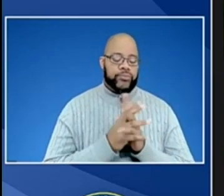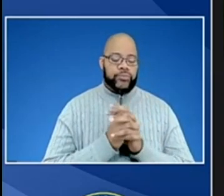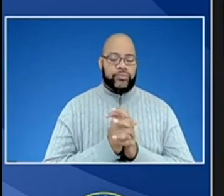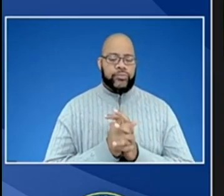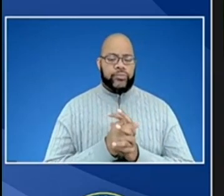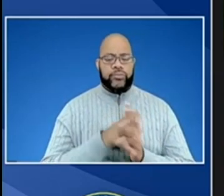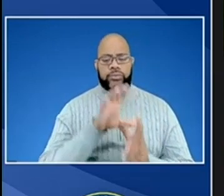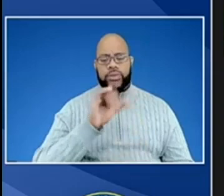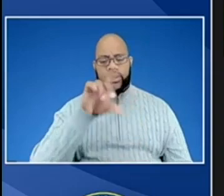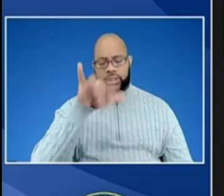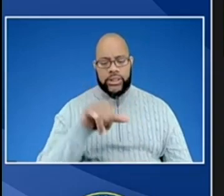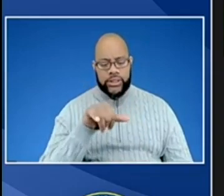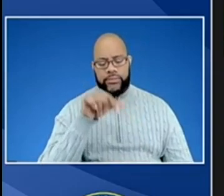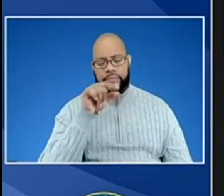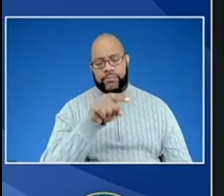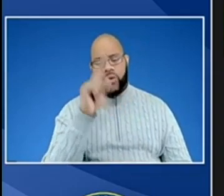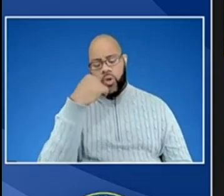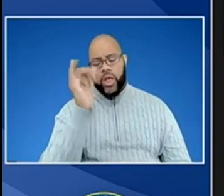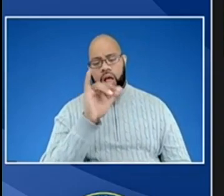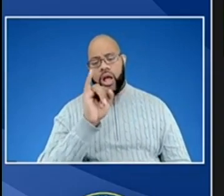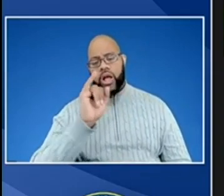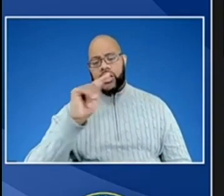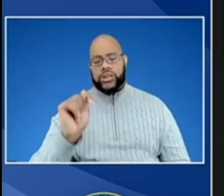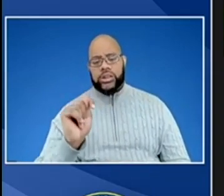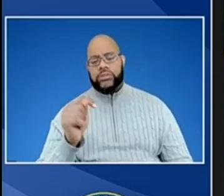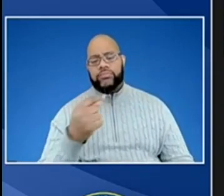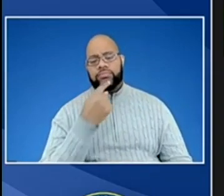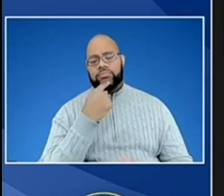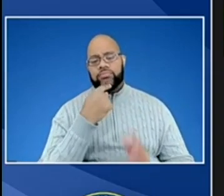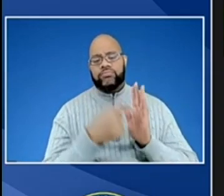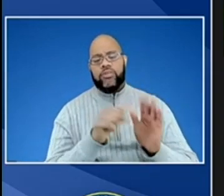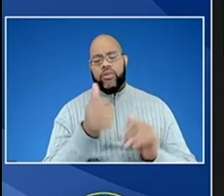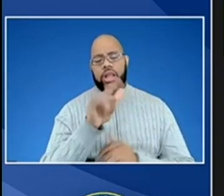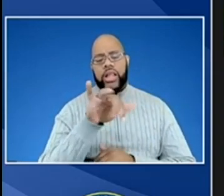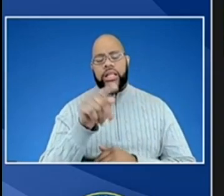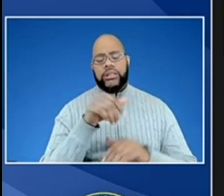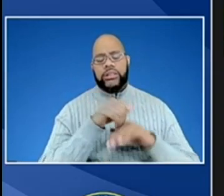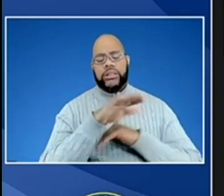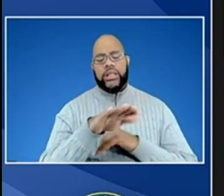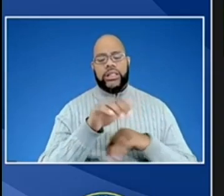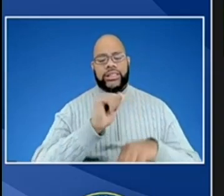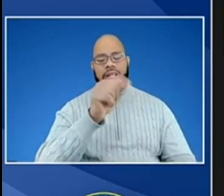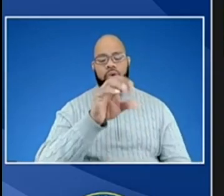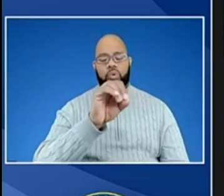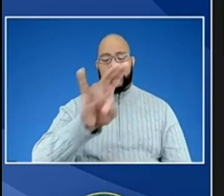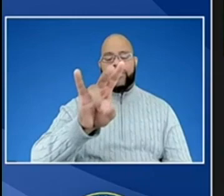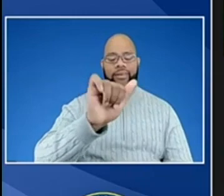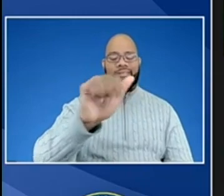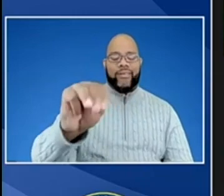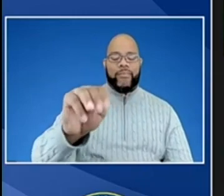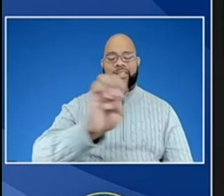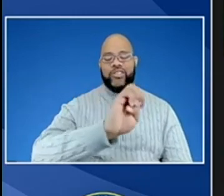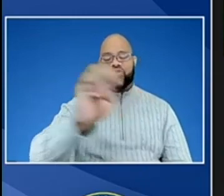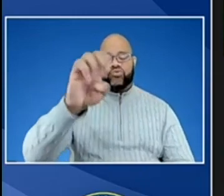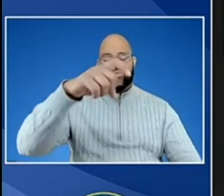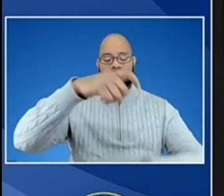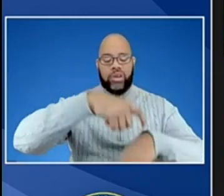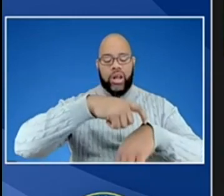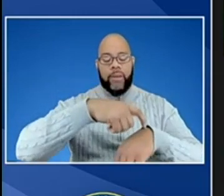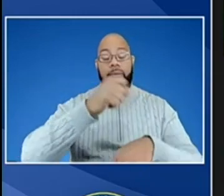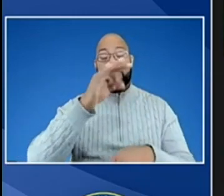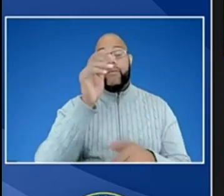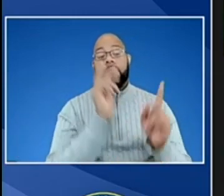Cindy, they looks like IT indicated another link was sent at 10:07 a.m. Eastern. So okay. If